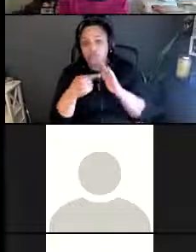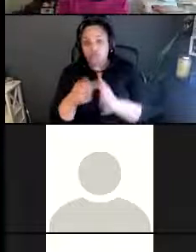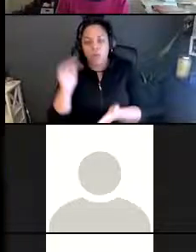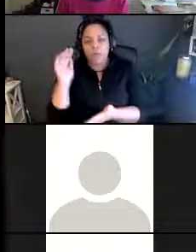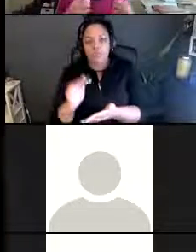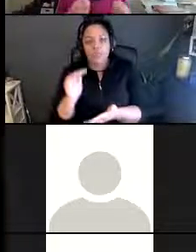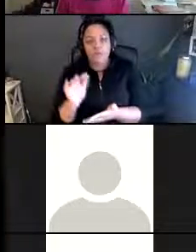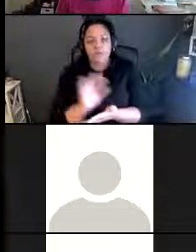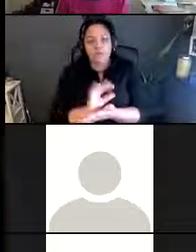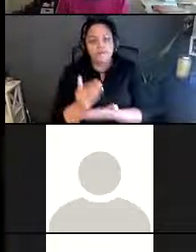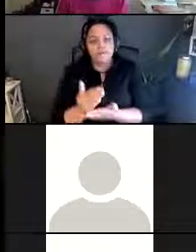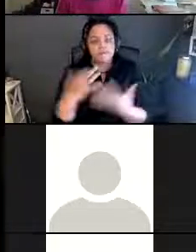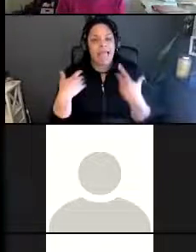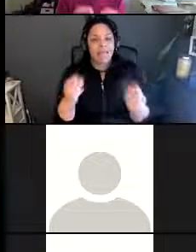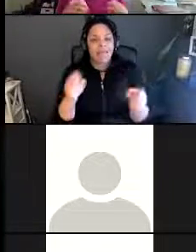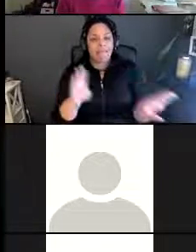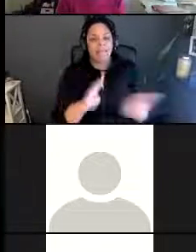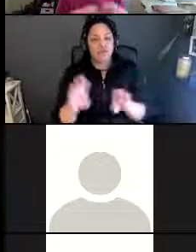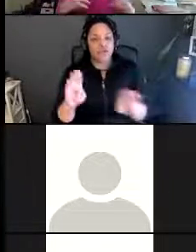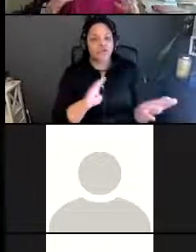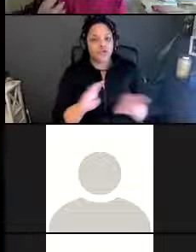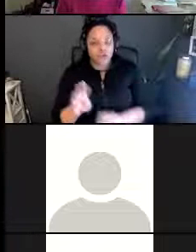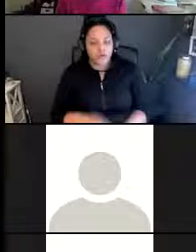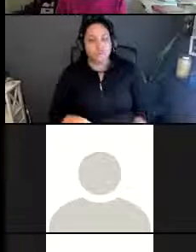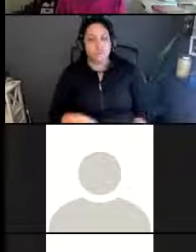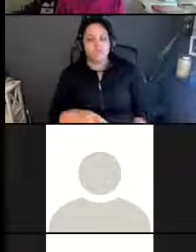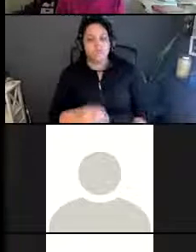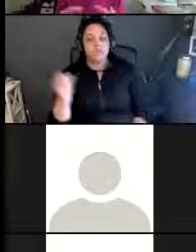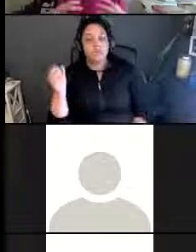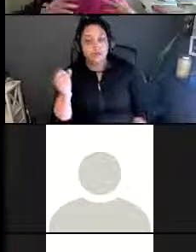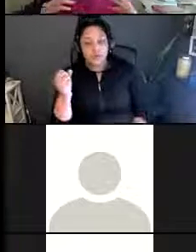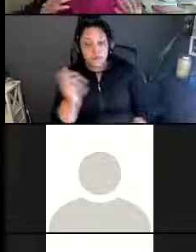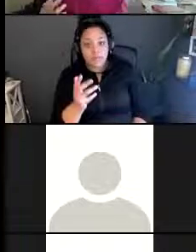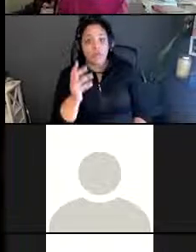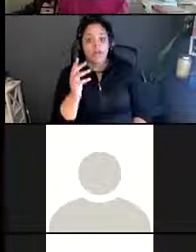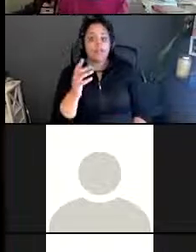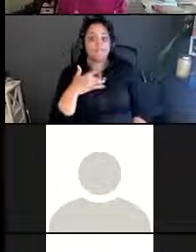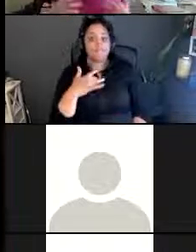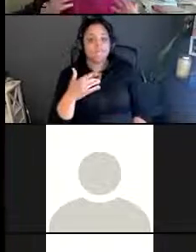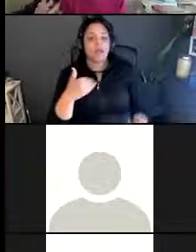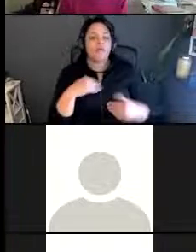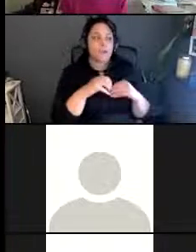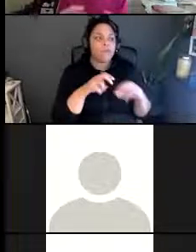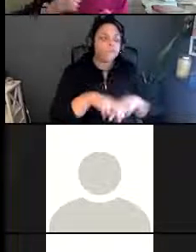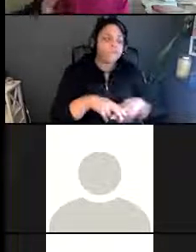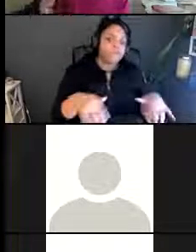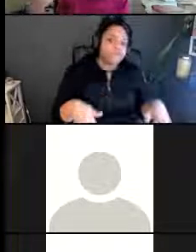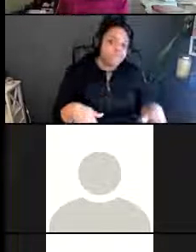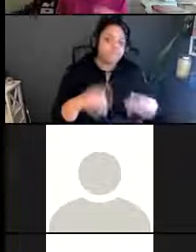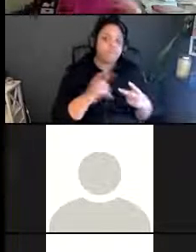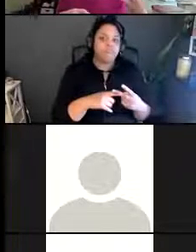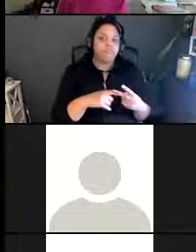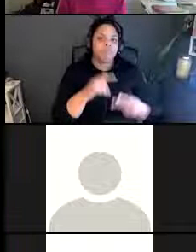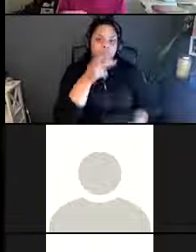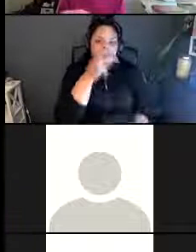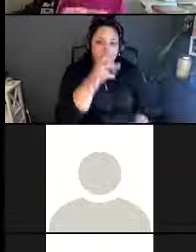levels of healthy behaviors, are more likely to engage in sedentary activities, have poor diets, smoke